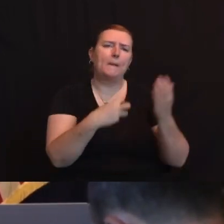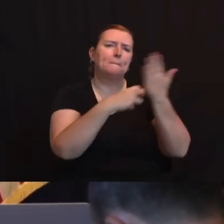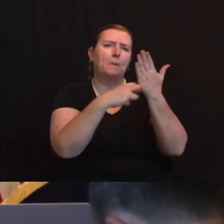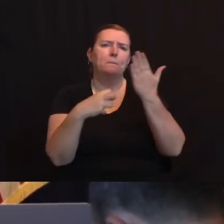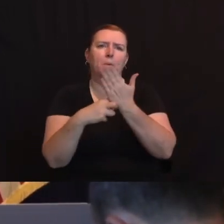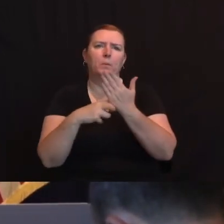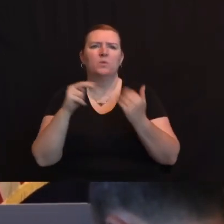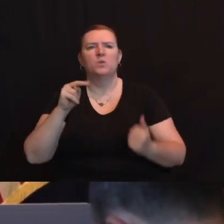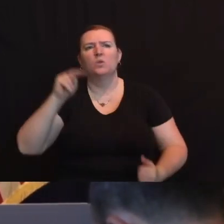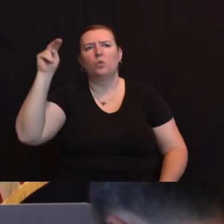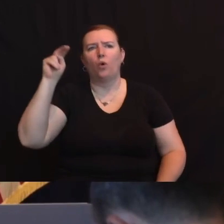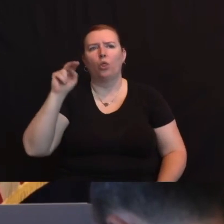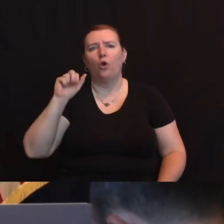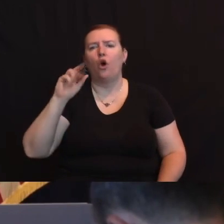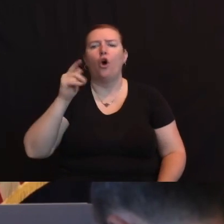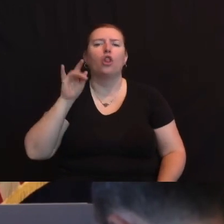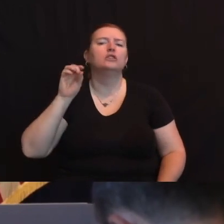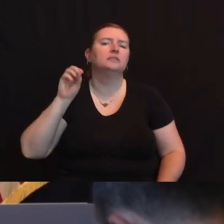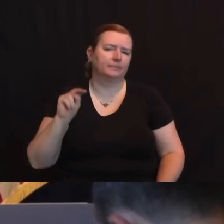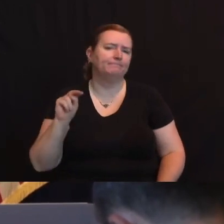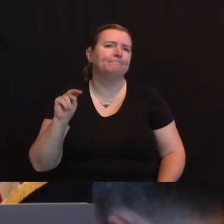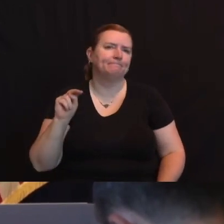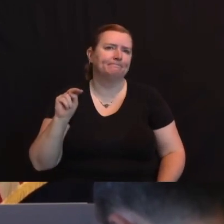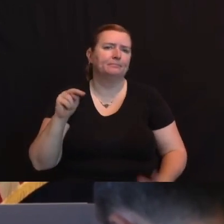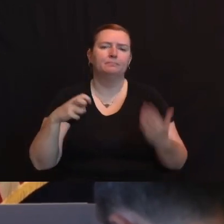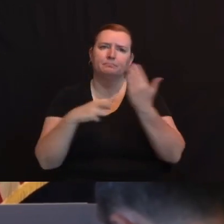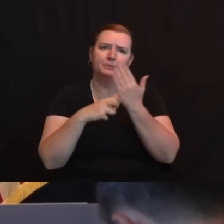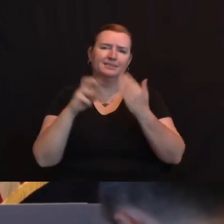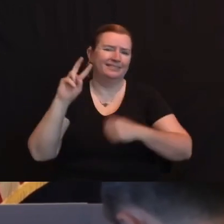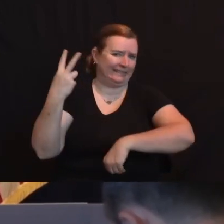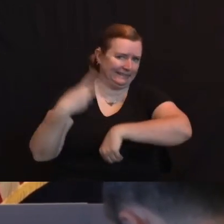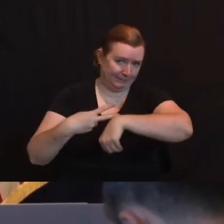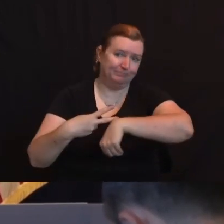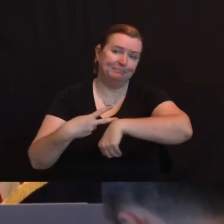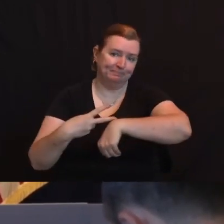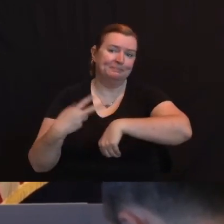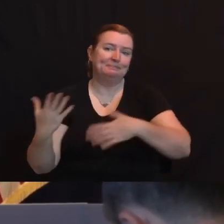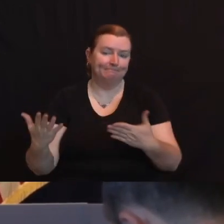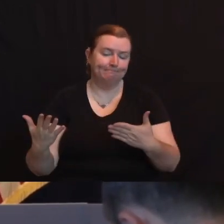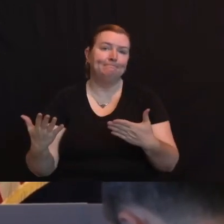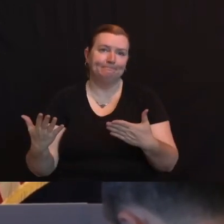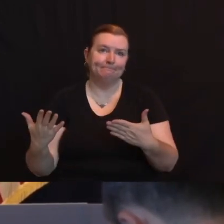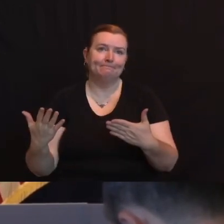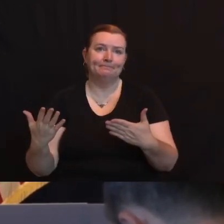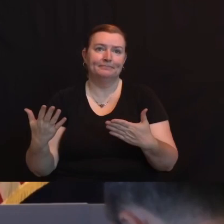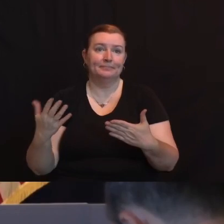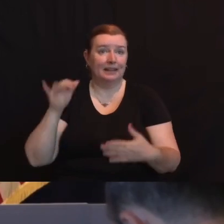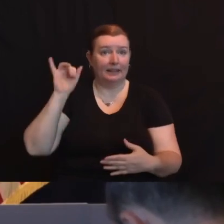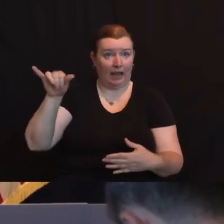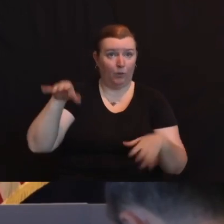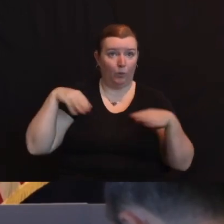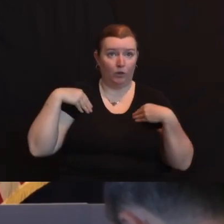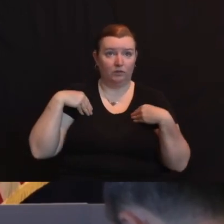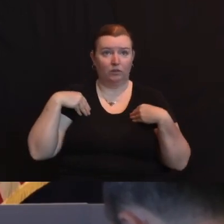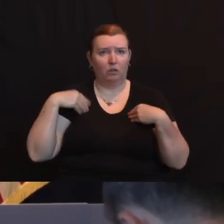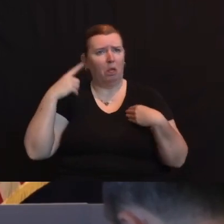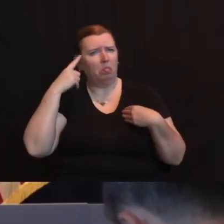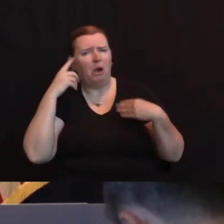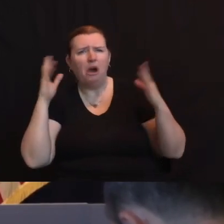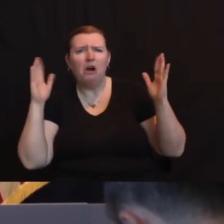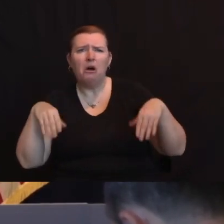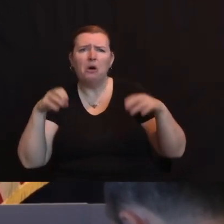Arlington, Tahoe's Restaurant, was cited for the 2nd time. To the governor's opening remarks, that owner thought that it was okay to have